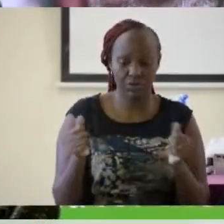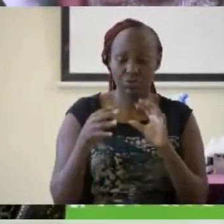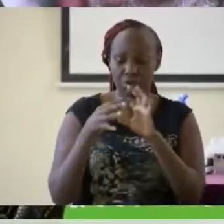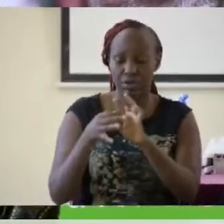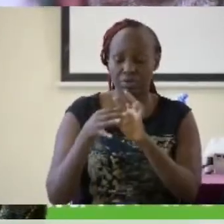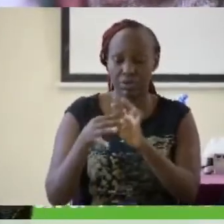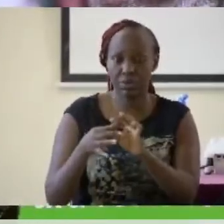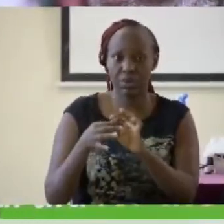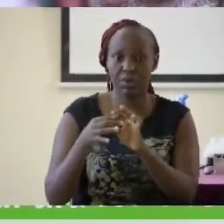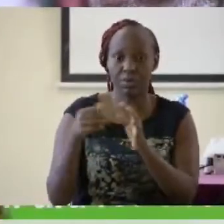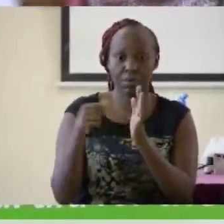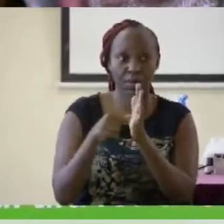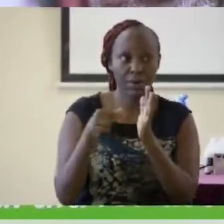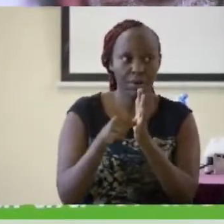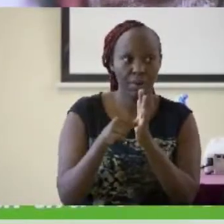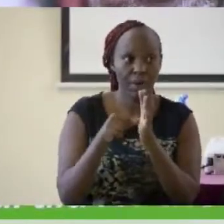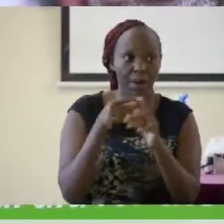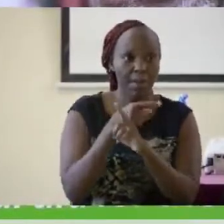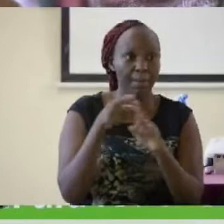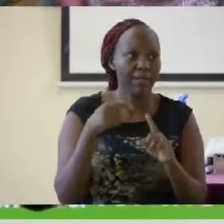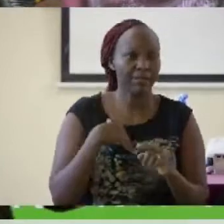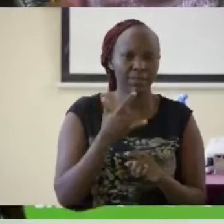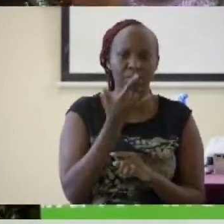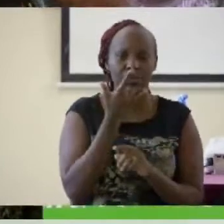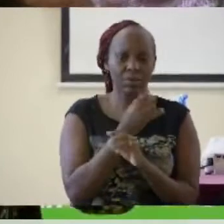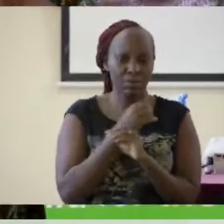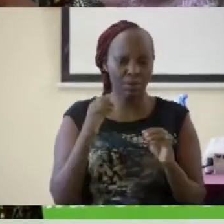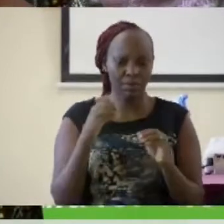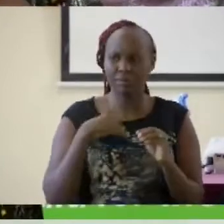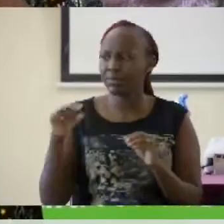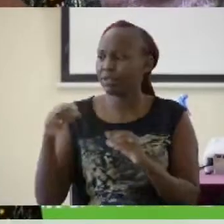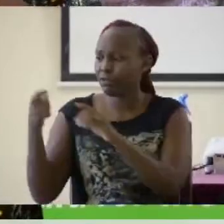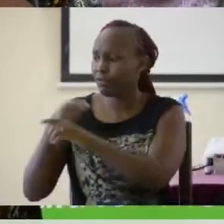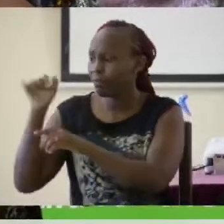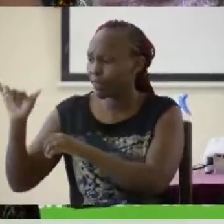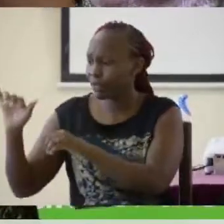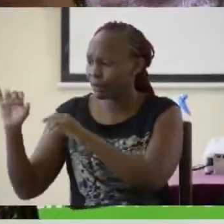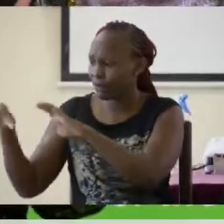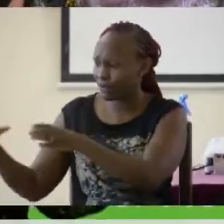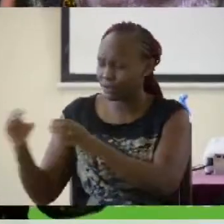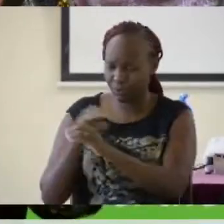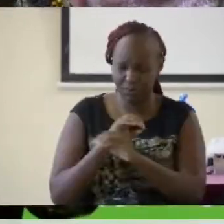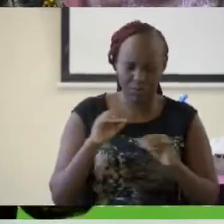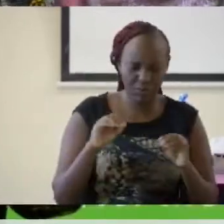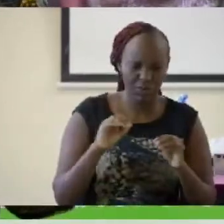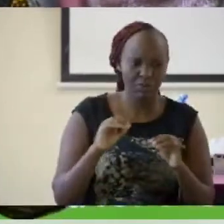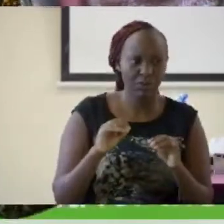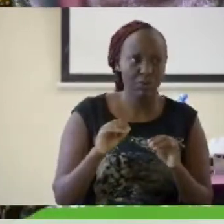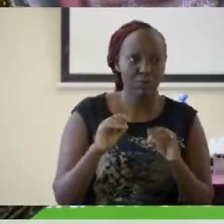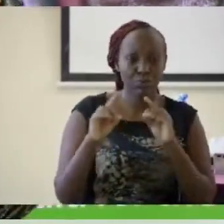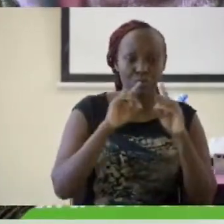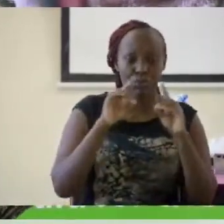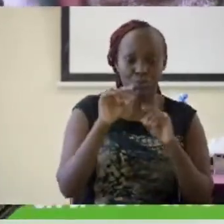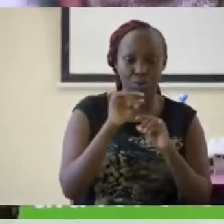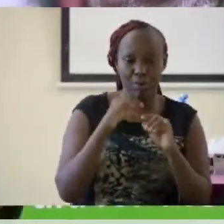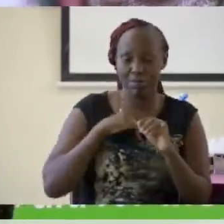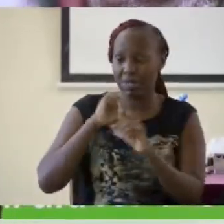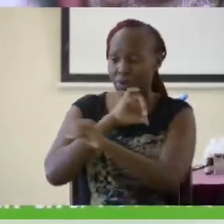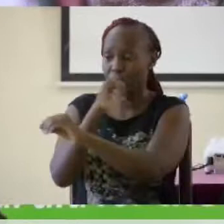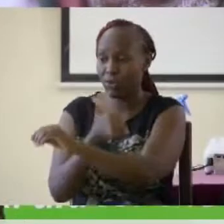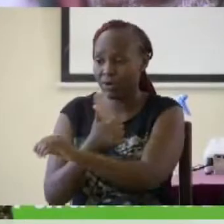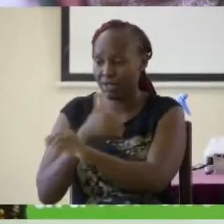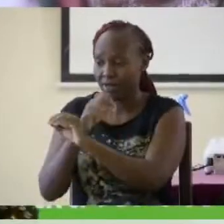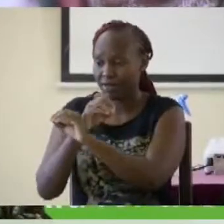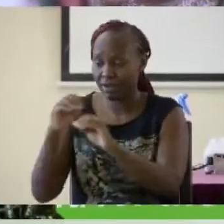problem, but I'm not a Luo. I don't come from that community. So properly speaking, I have no authority